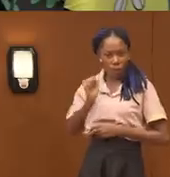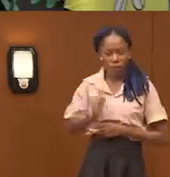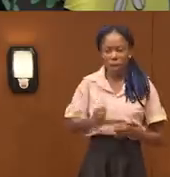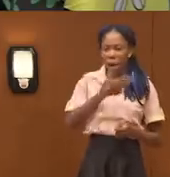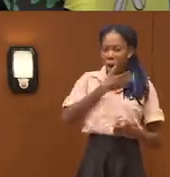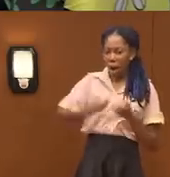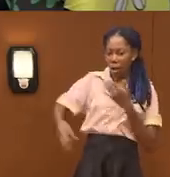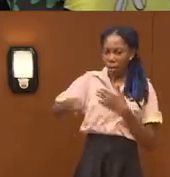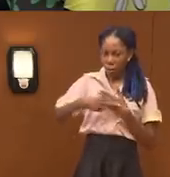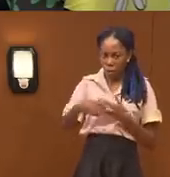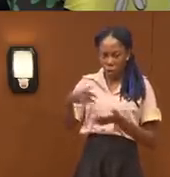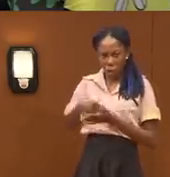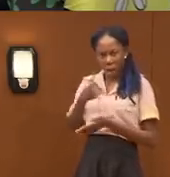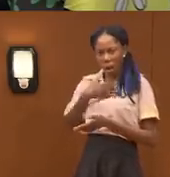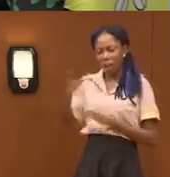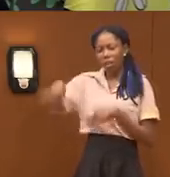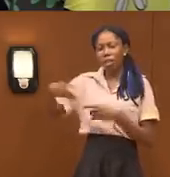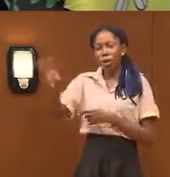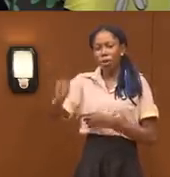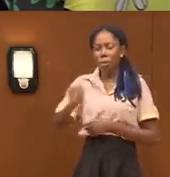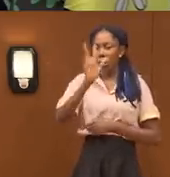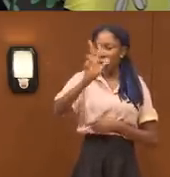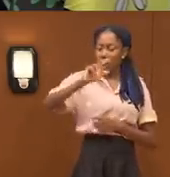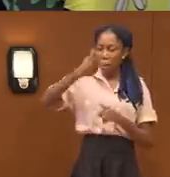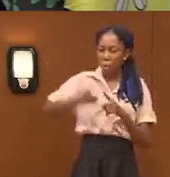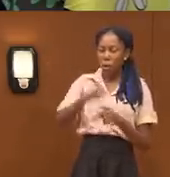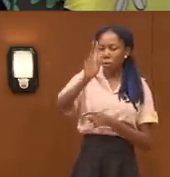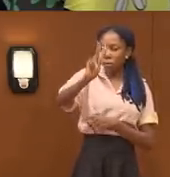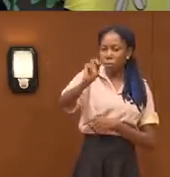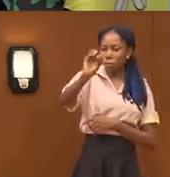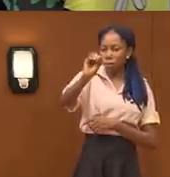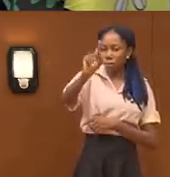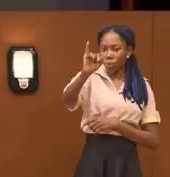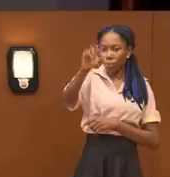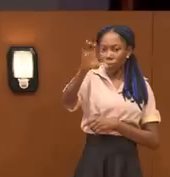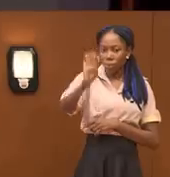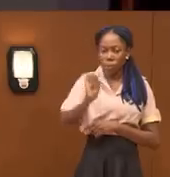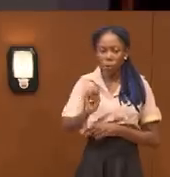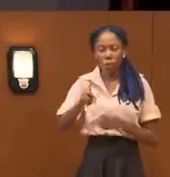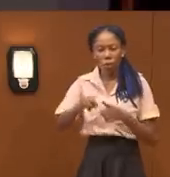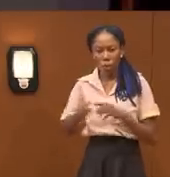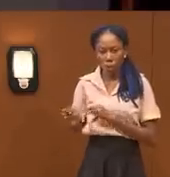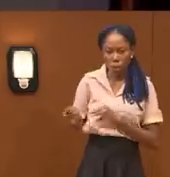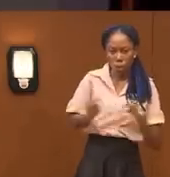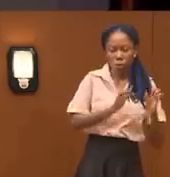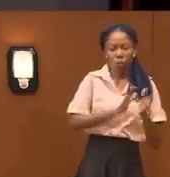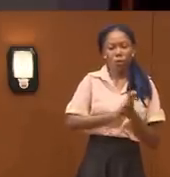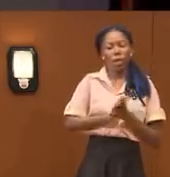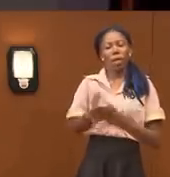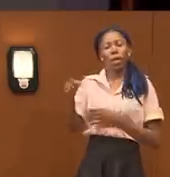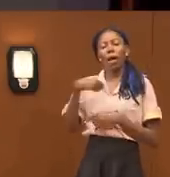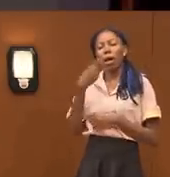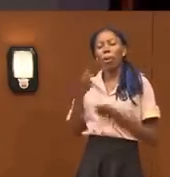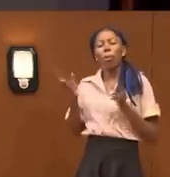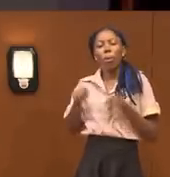gave you notice to quit. They gave me 3 months notice. The when same were day, you served that notice to quit? You served me that notice